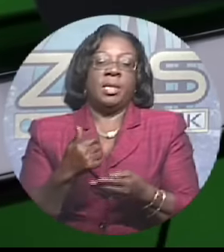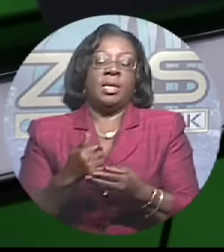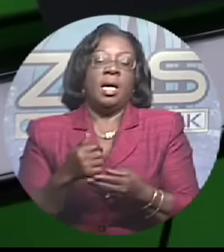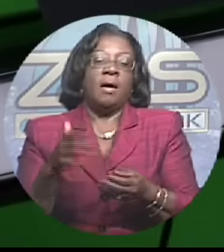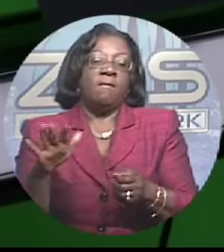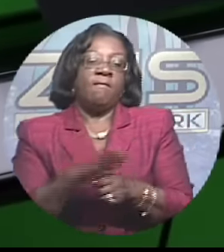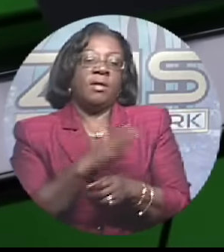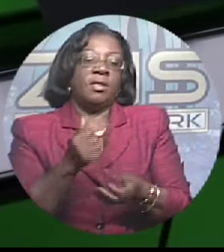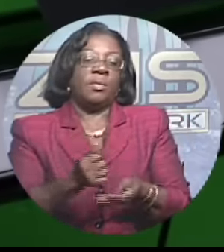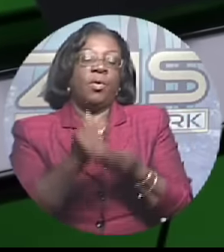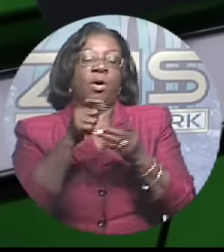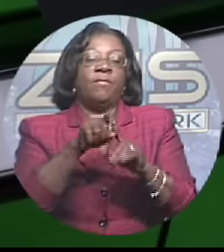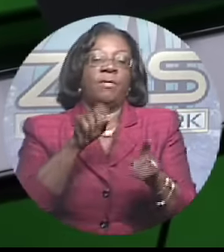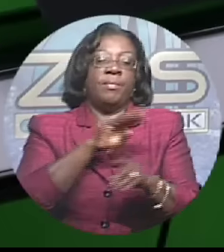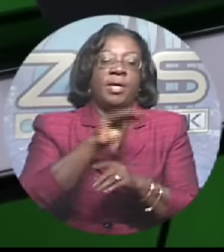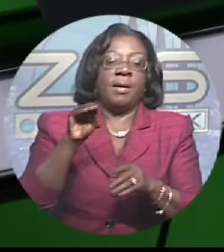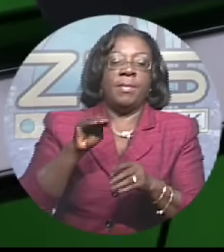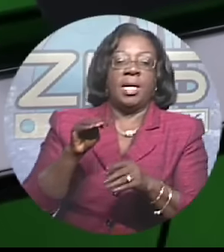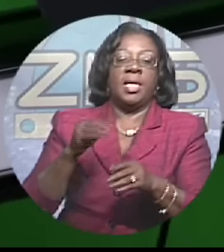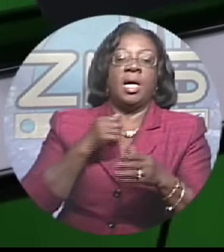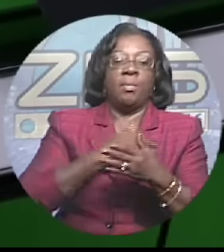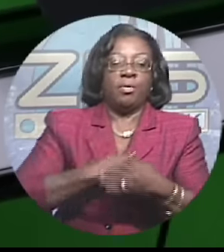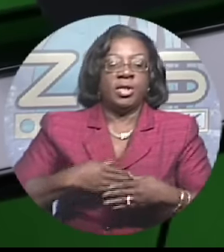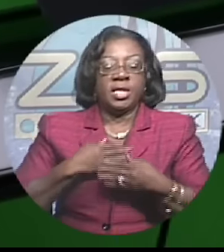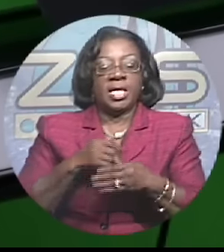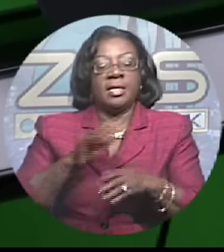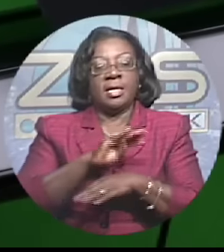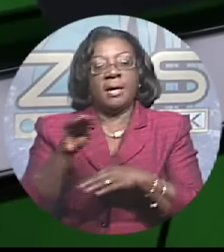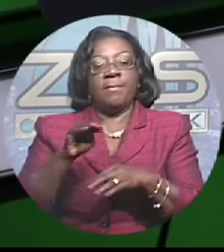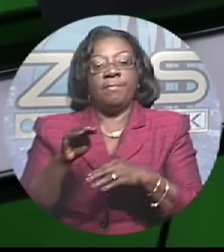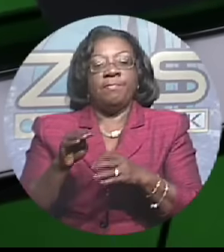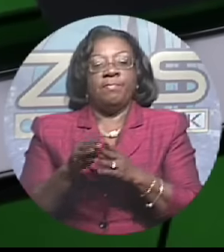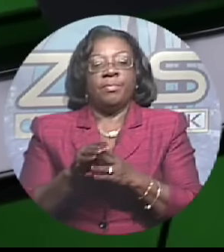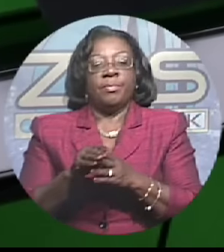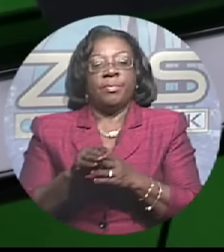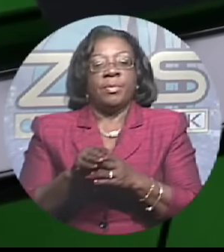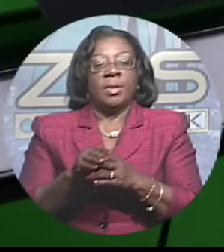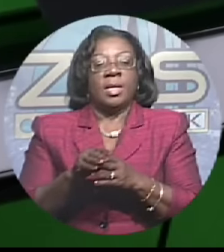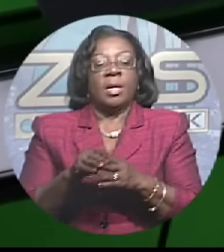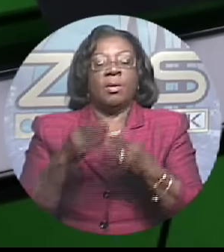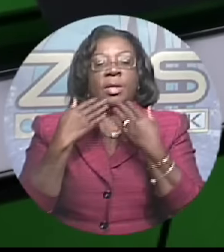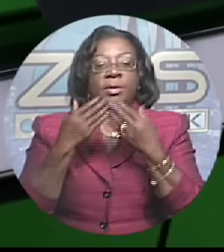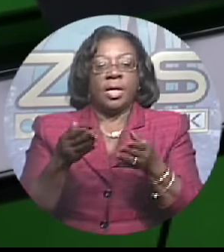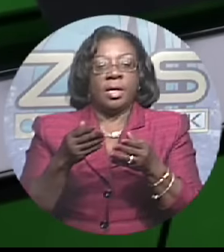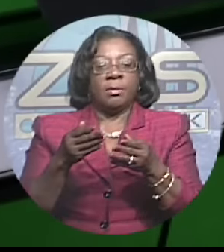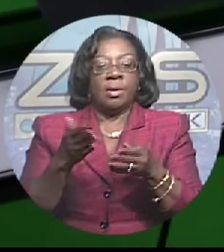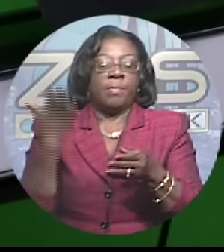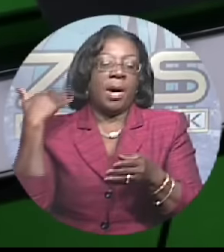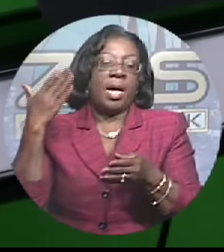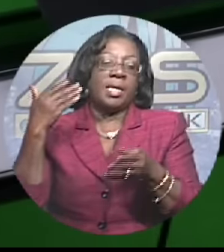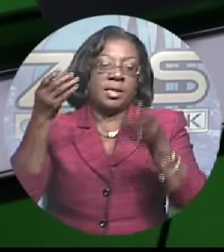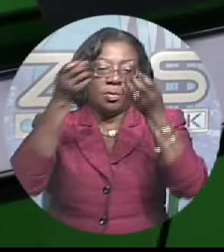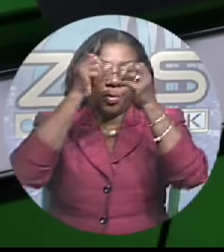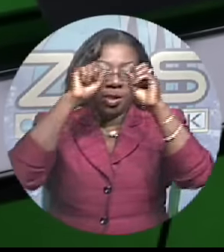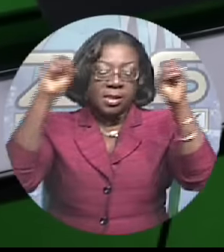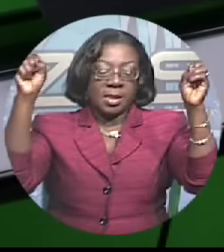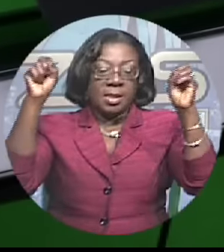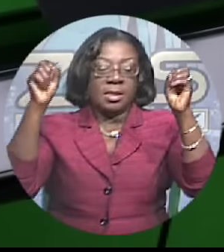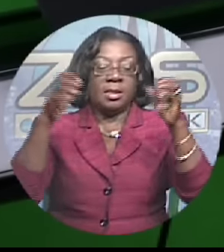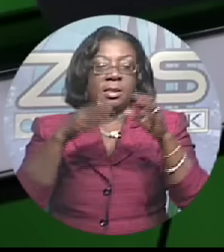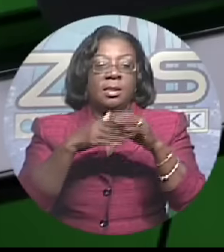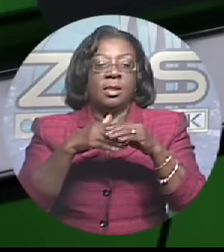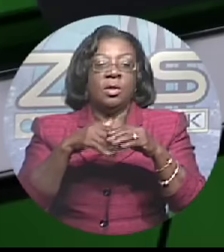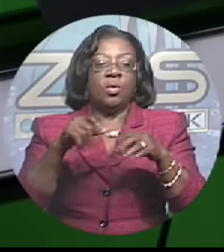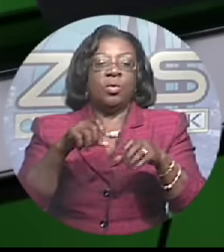full support from them, and I appreciate that. I'm really humbled with that. And I also want to thank my past president, Greg Salty Campbell. He did